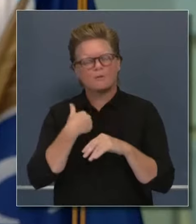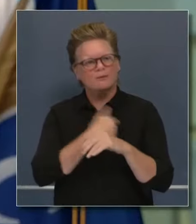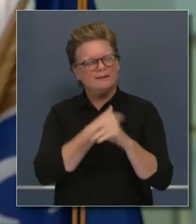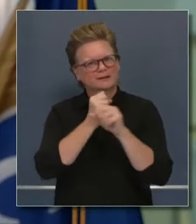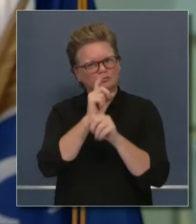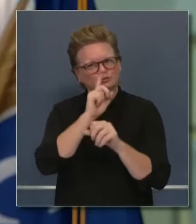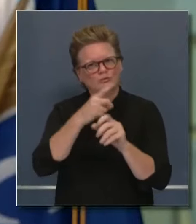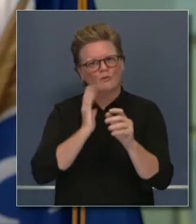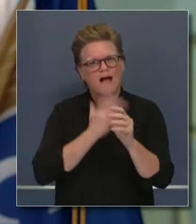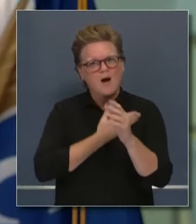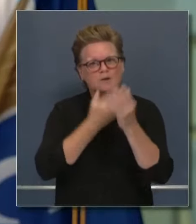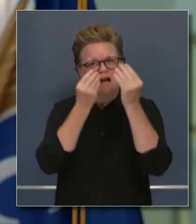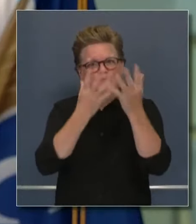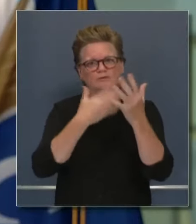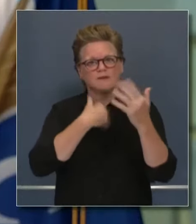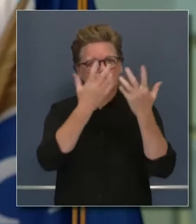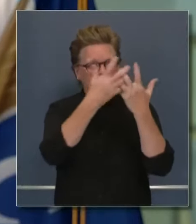think, is captured here.